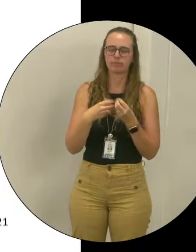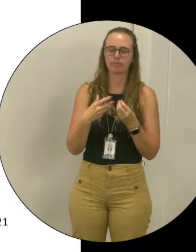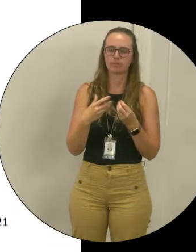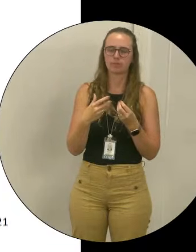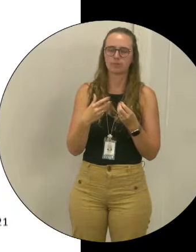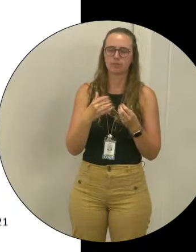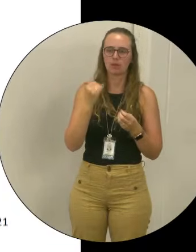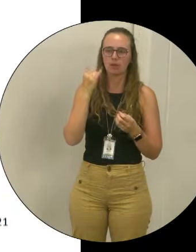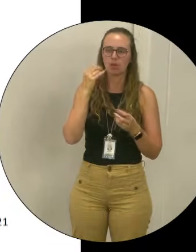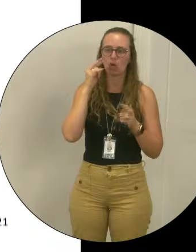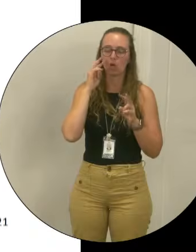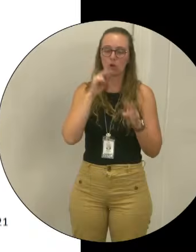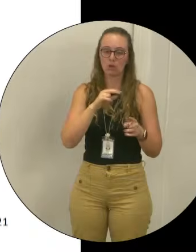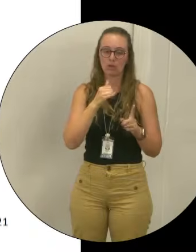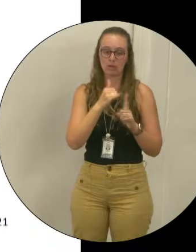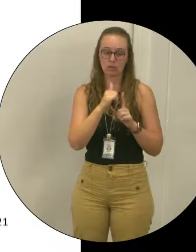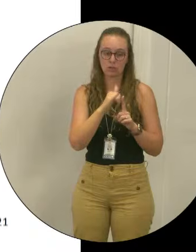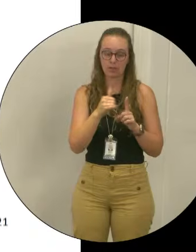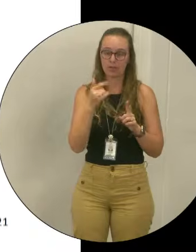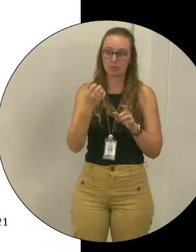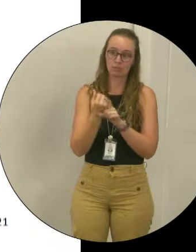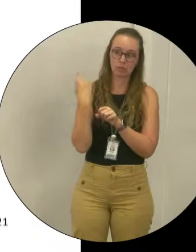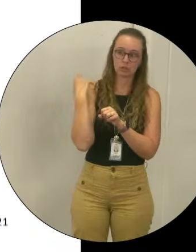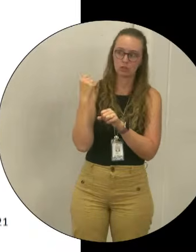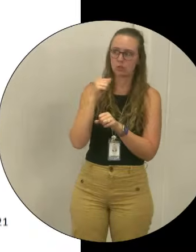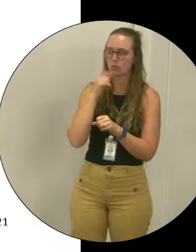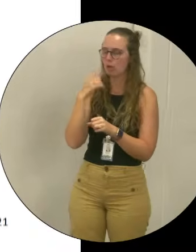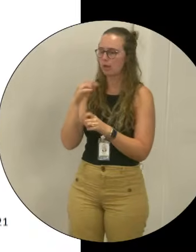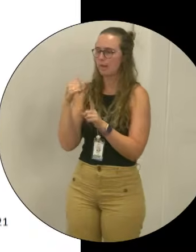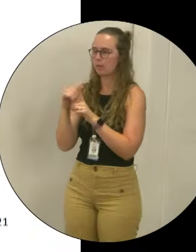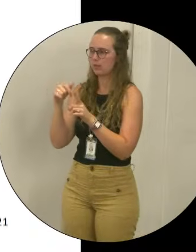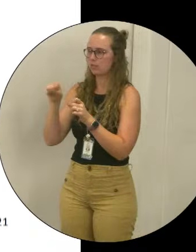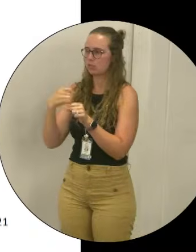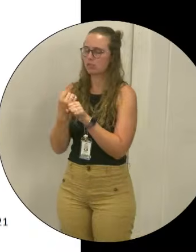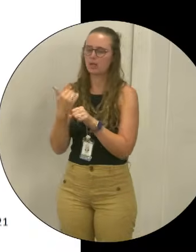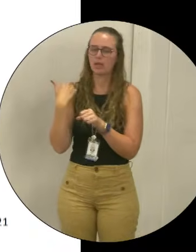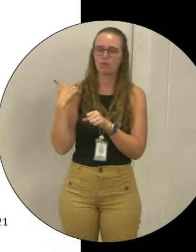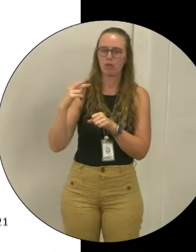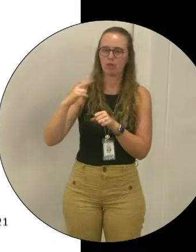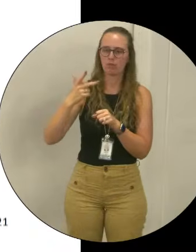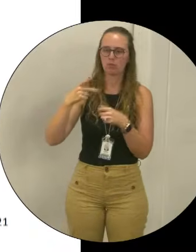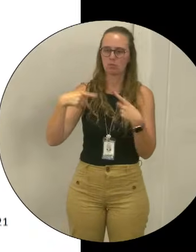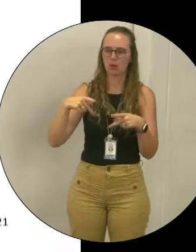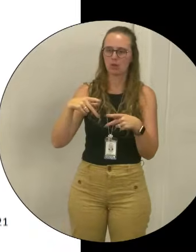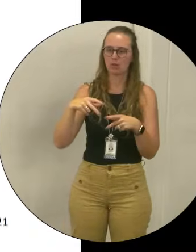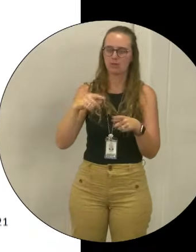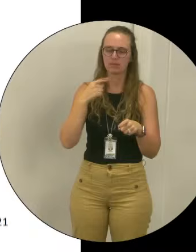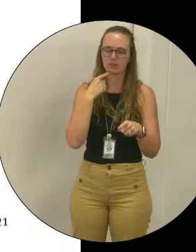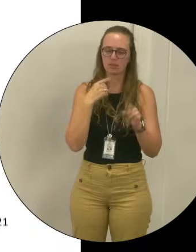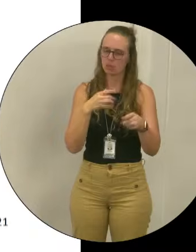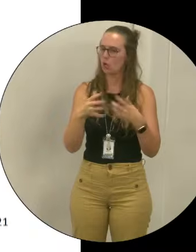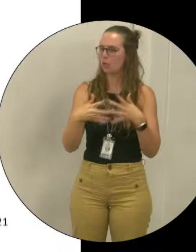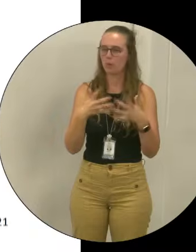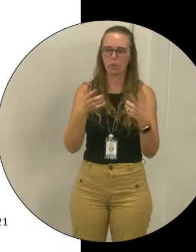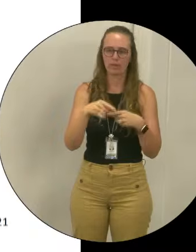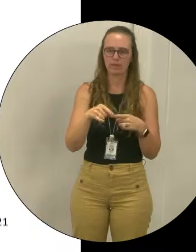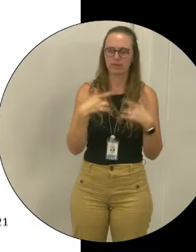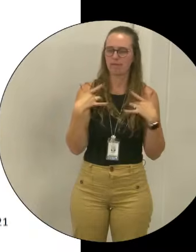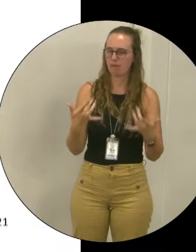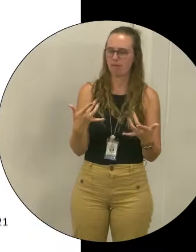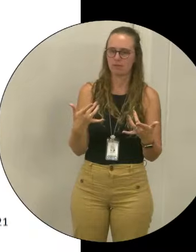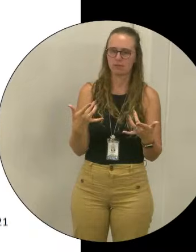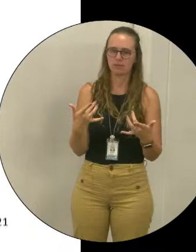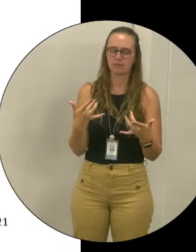like bullying last year. It doesn't look like bullying this year. Is there an objective third party who verifies, hey, look, no matter what this incidence is,